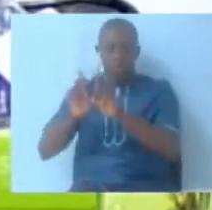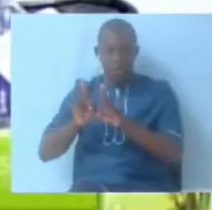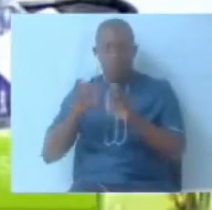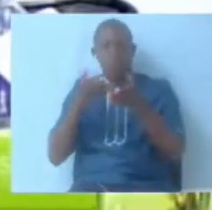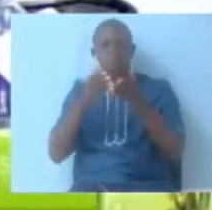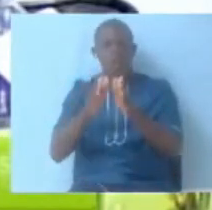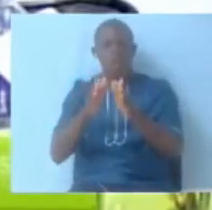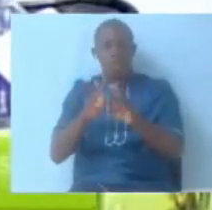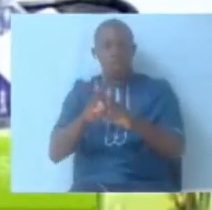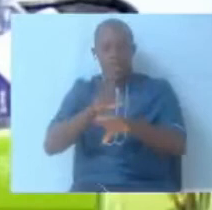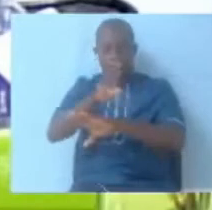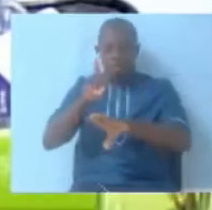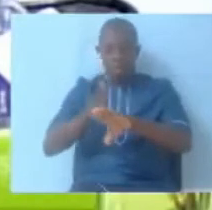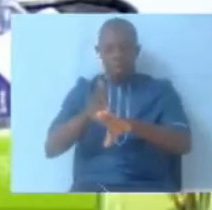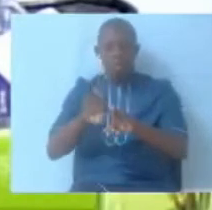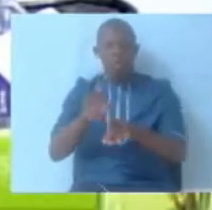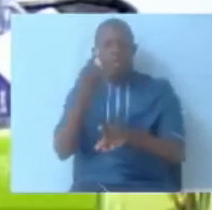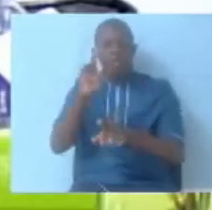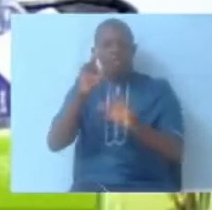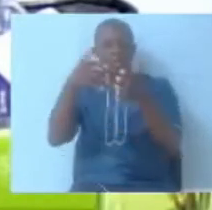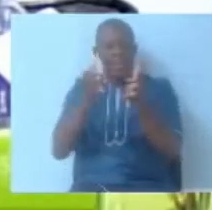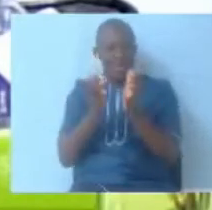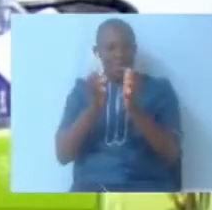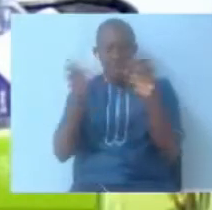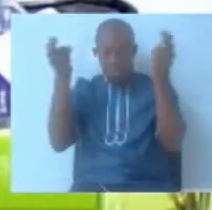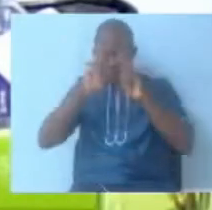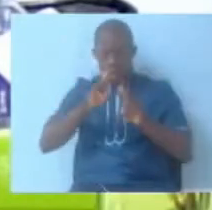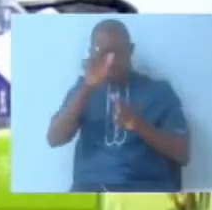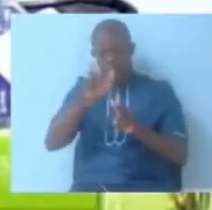class magistrates can handle matters